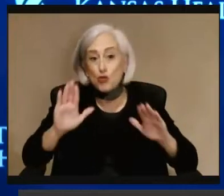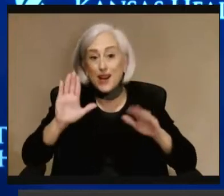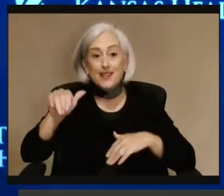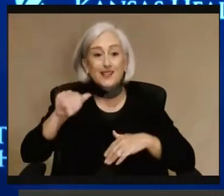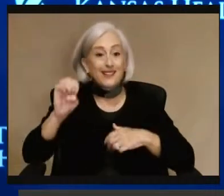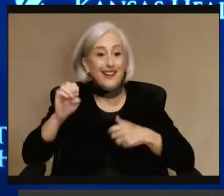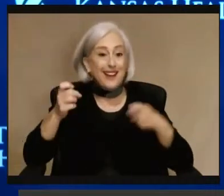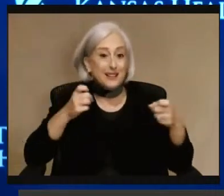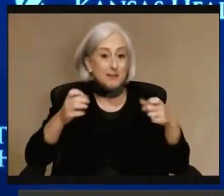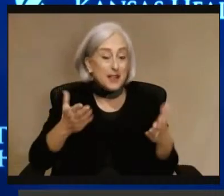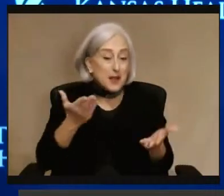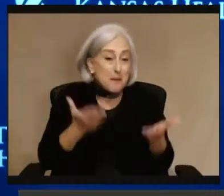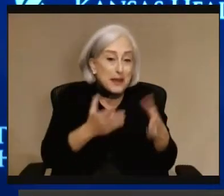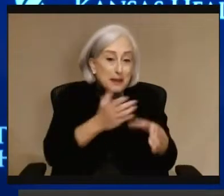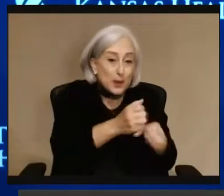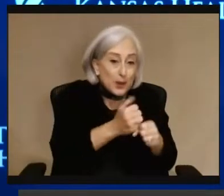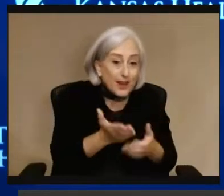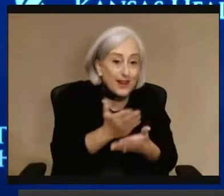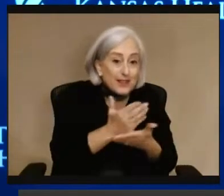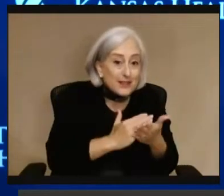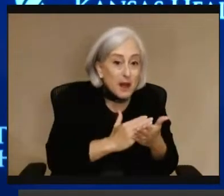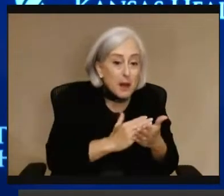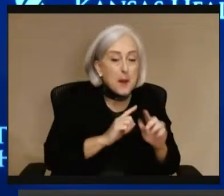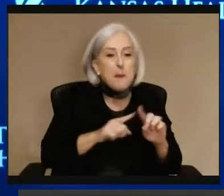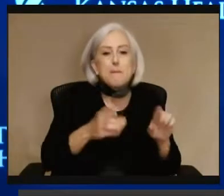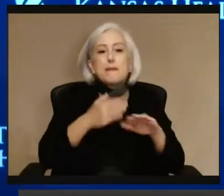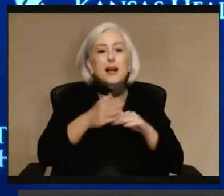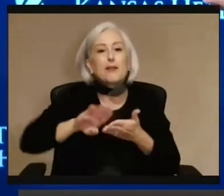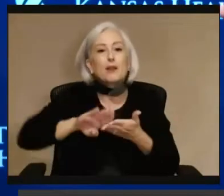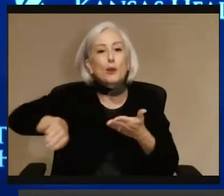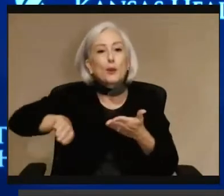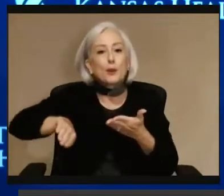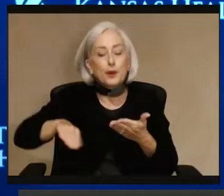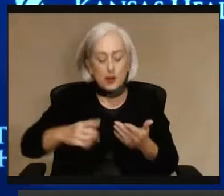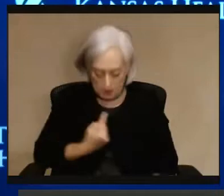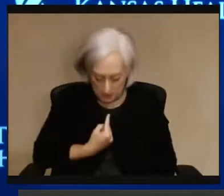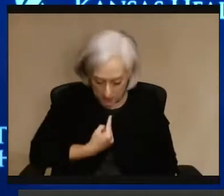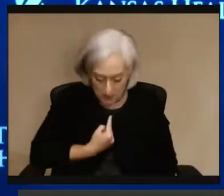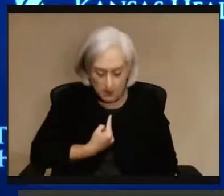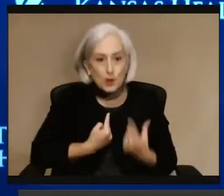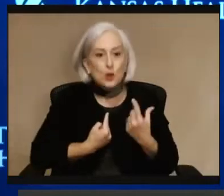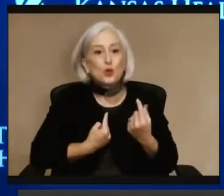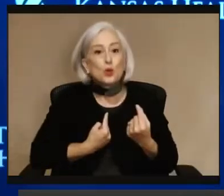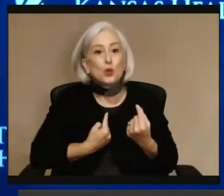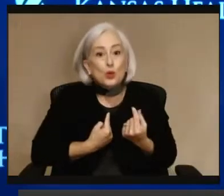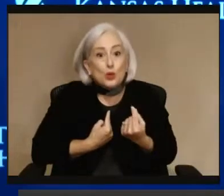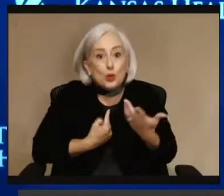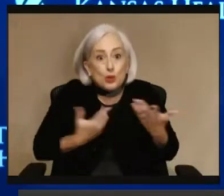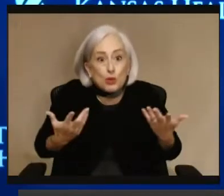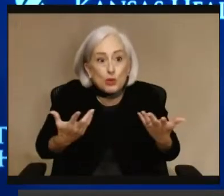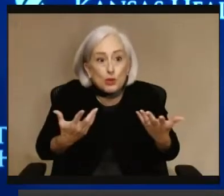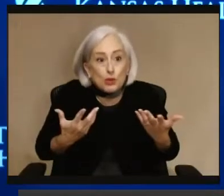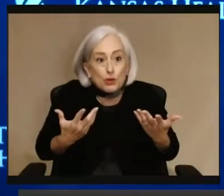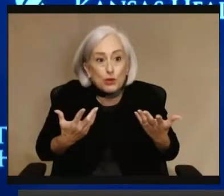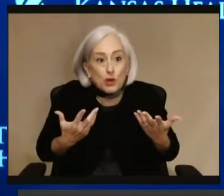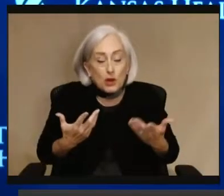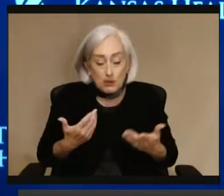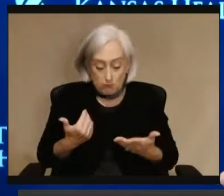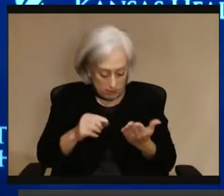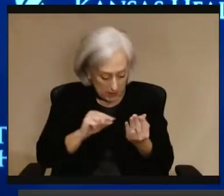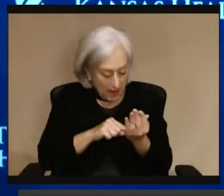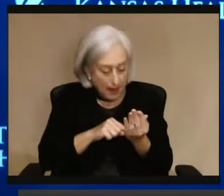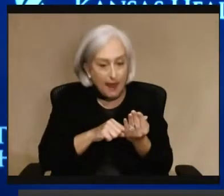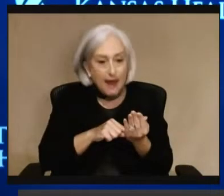there, but once they discharge, it's like you're in this little nest and then suddenly you're just kind of dropped out with an appointment and a prescription and